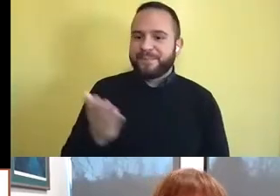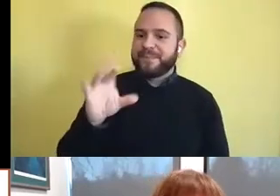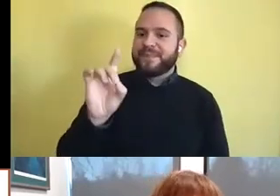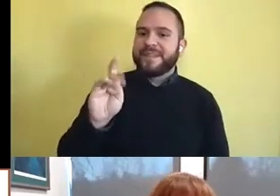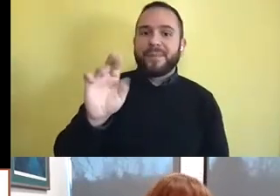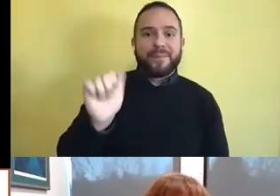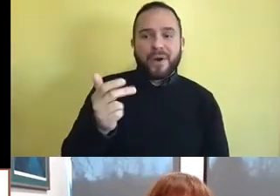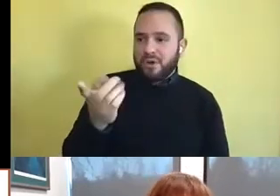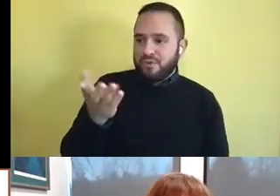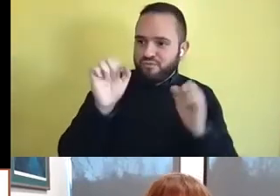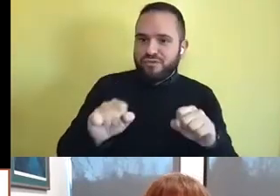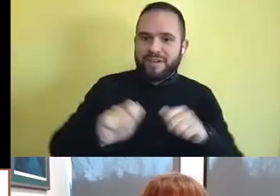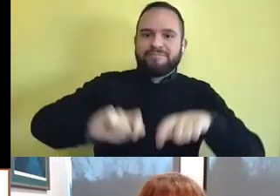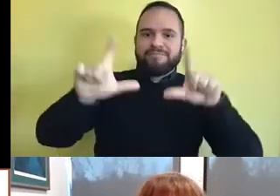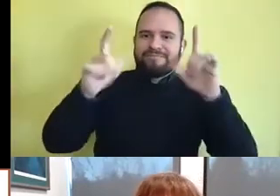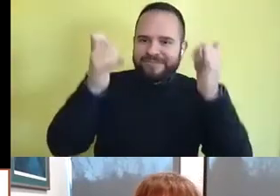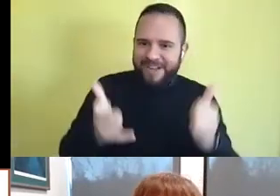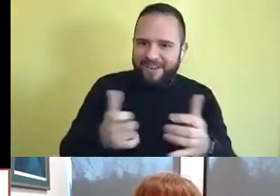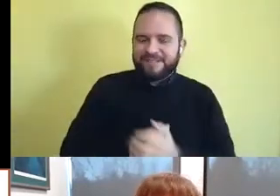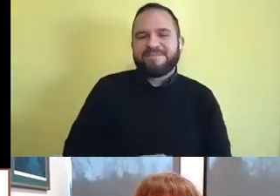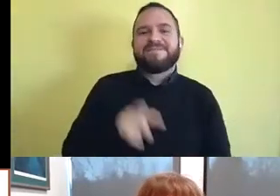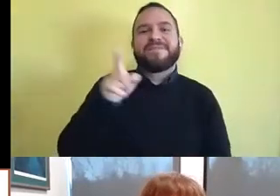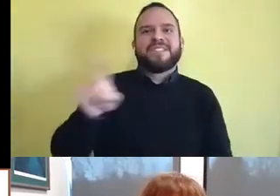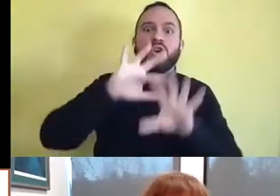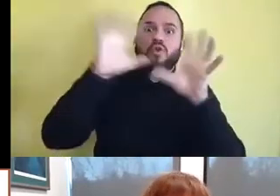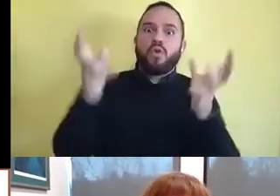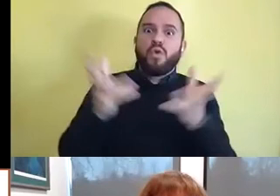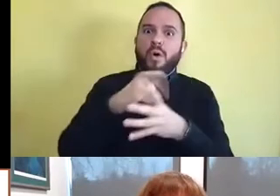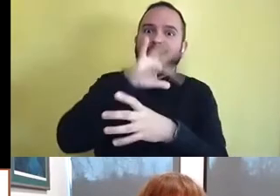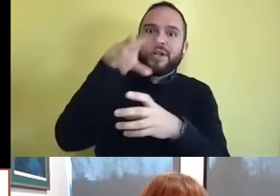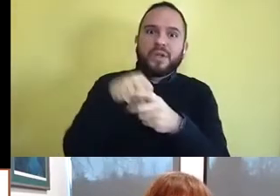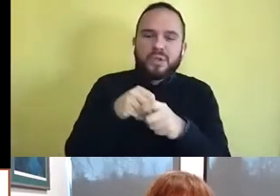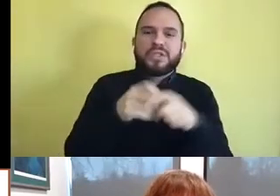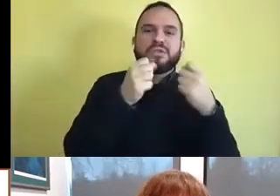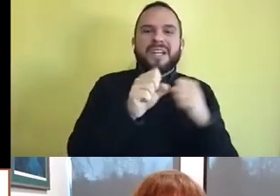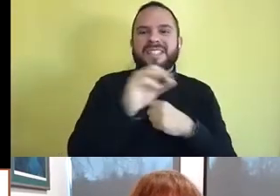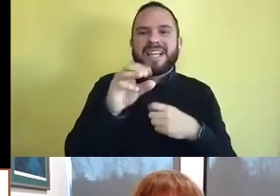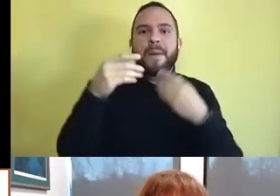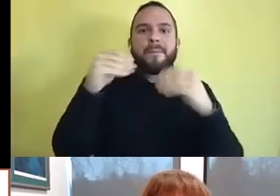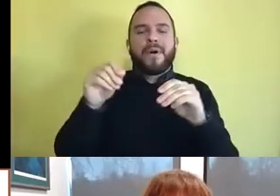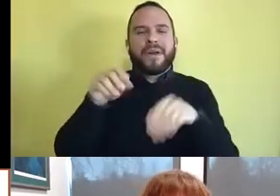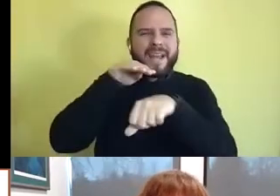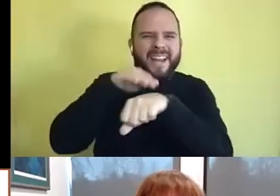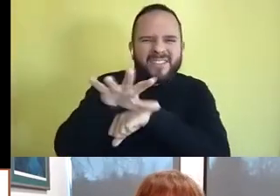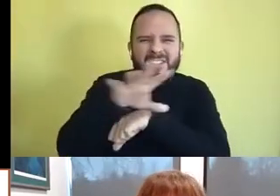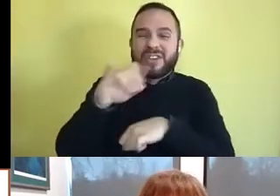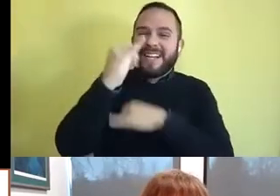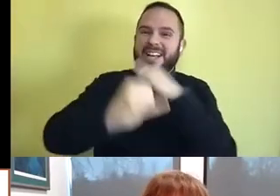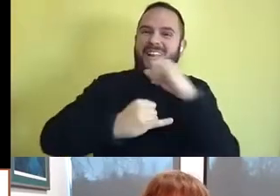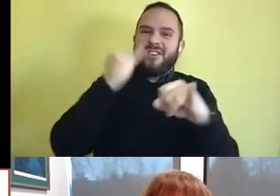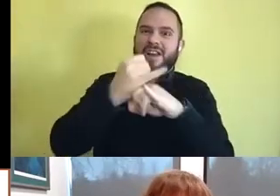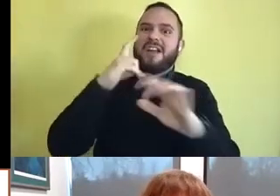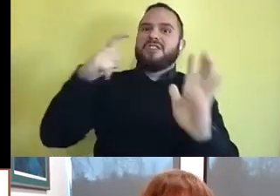now. Deborah is a global inclusion strategist, market influencer, internationally recognized keynote